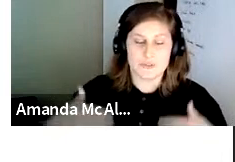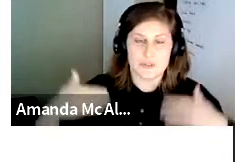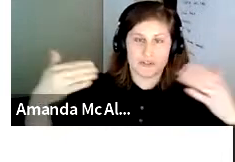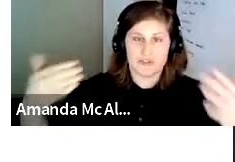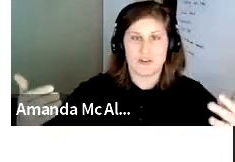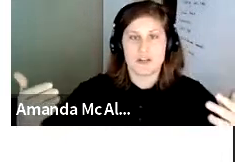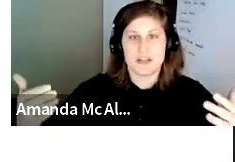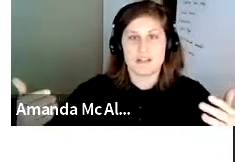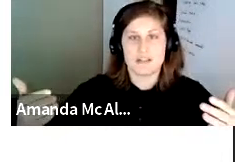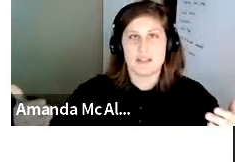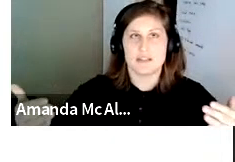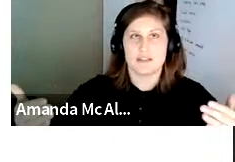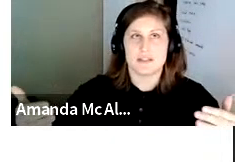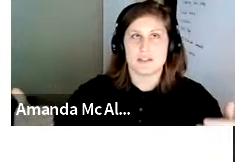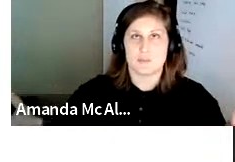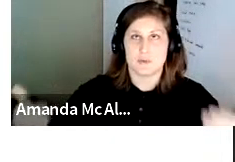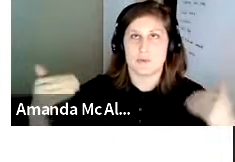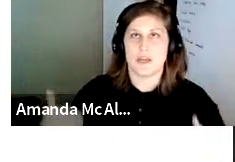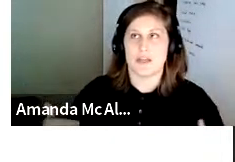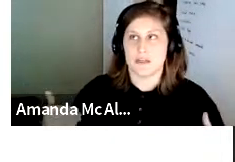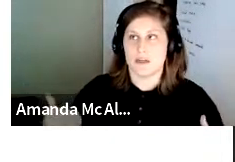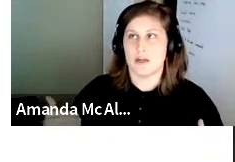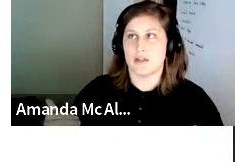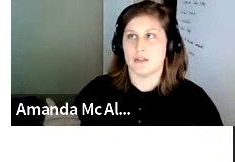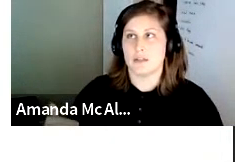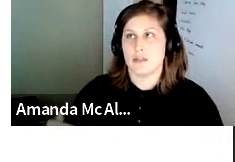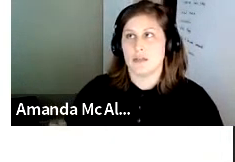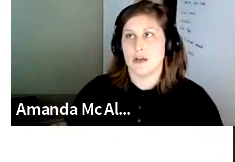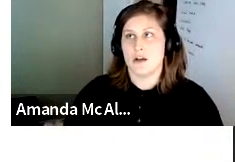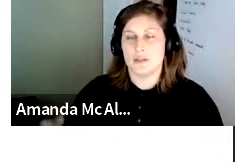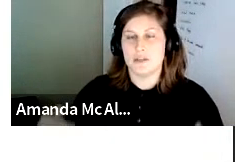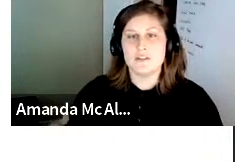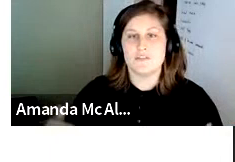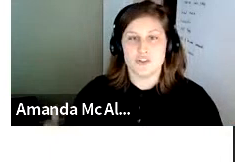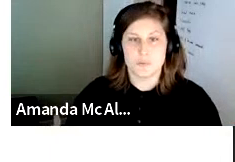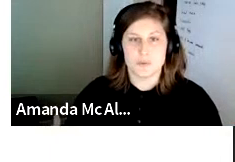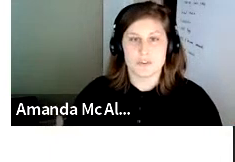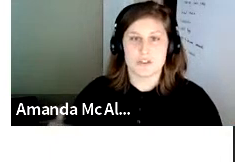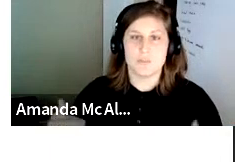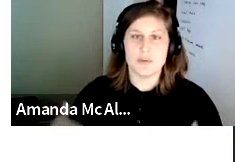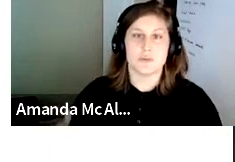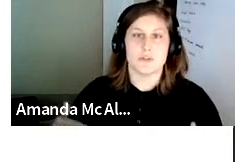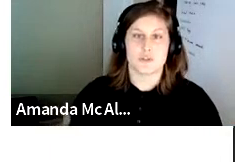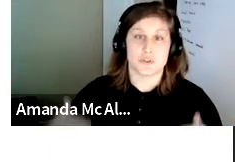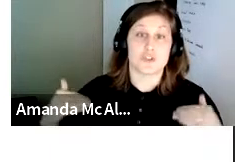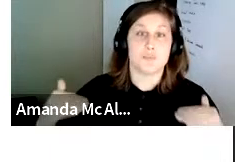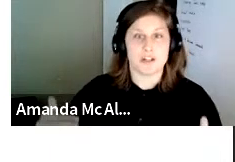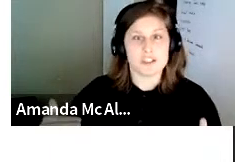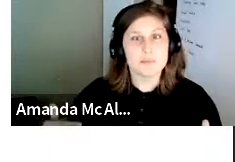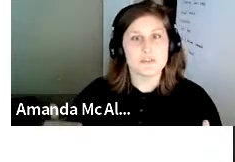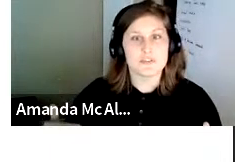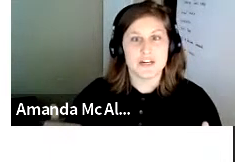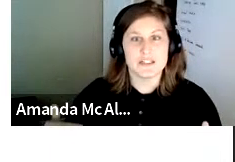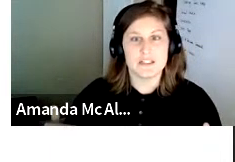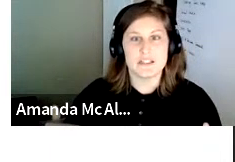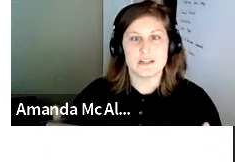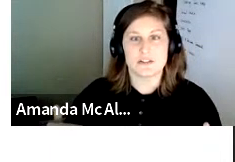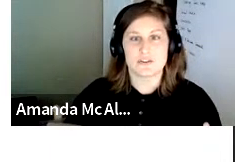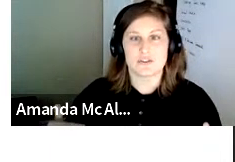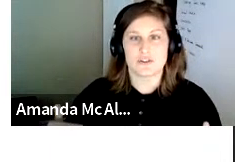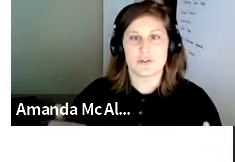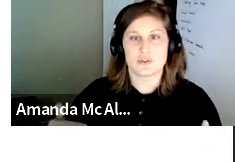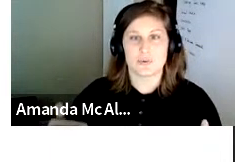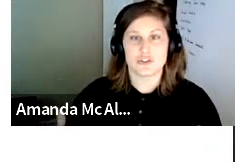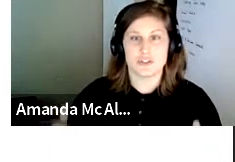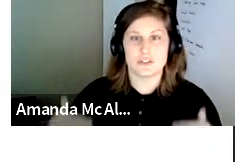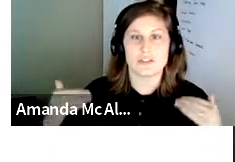get out there on the front end, and the less that we're relying on individuals to be the ones responsible for finding the